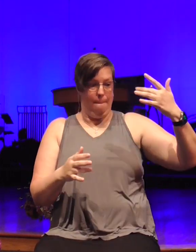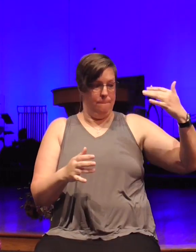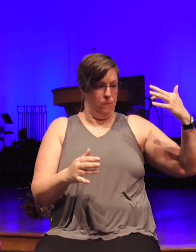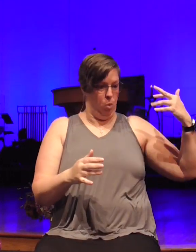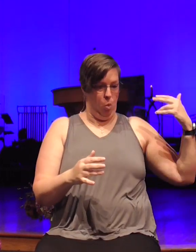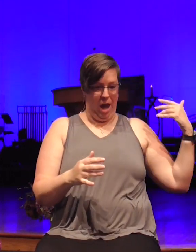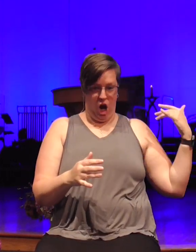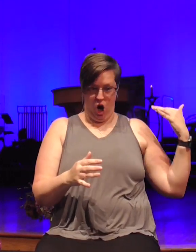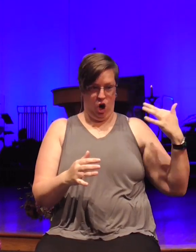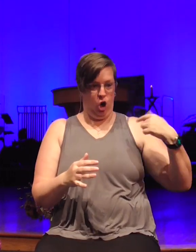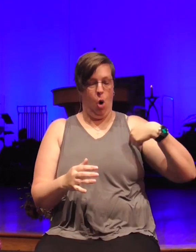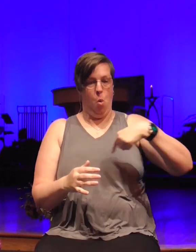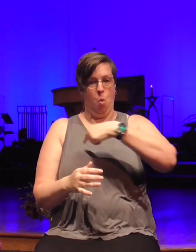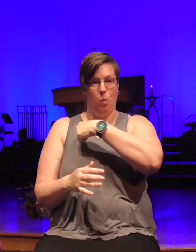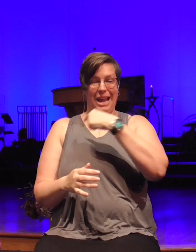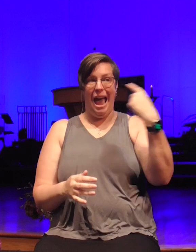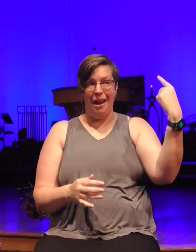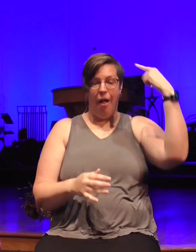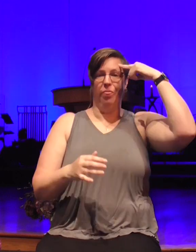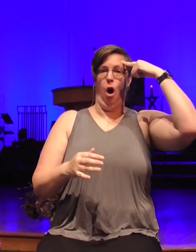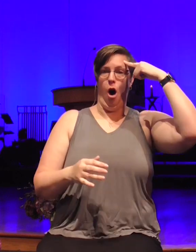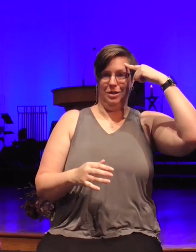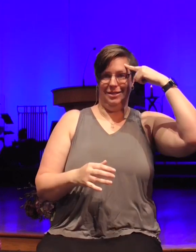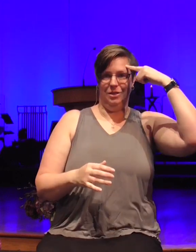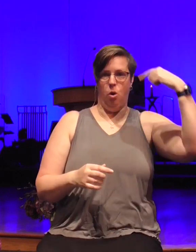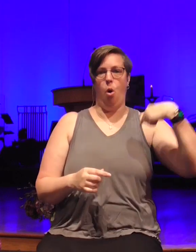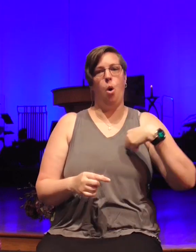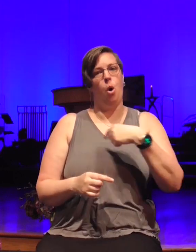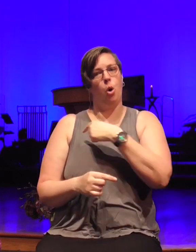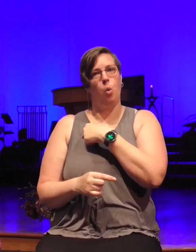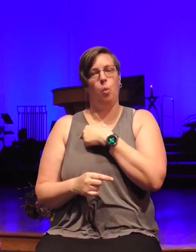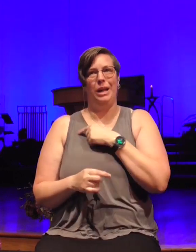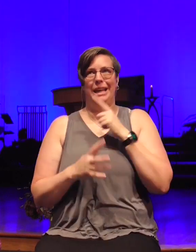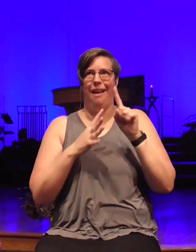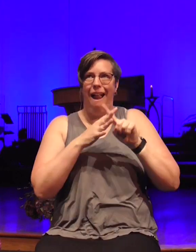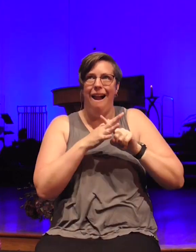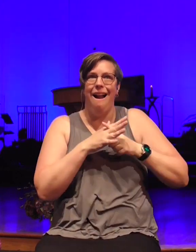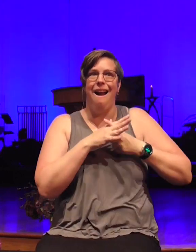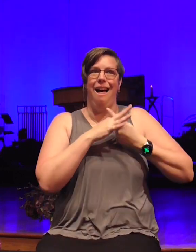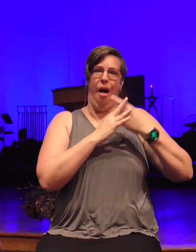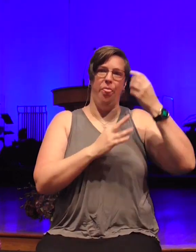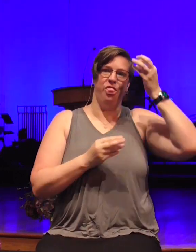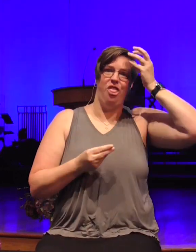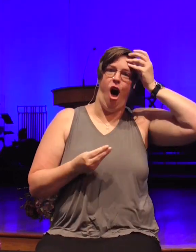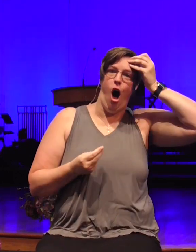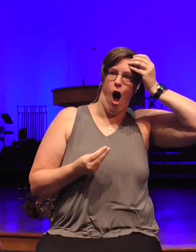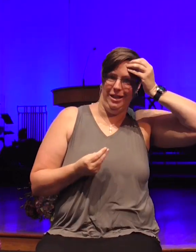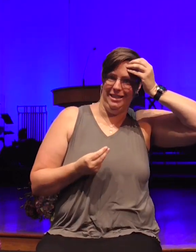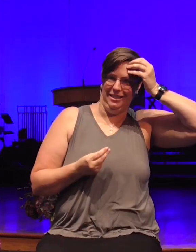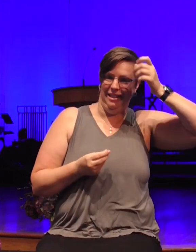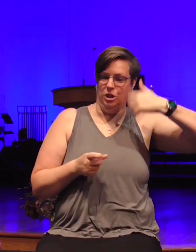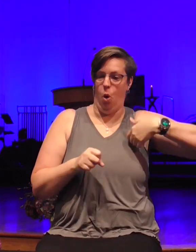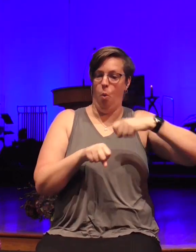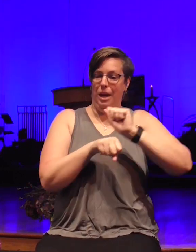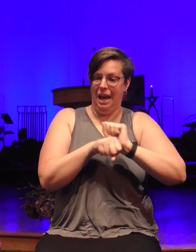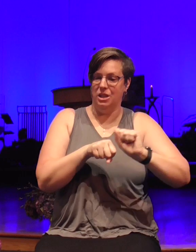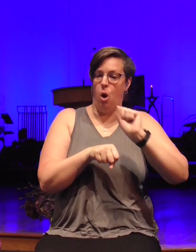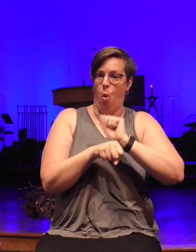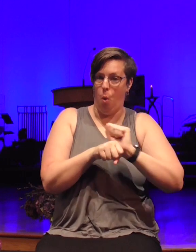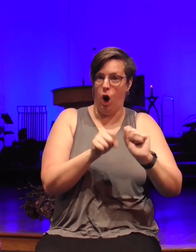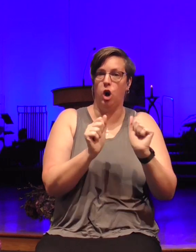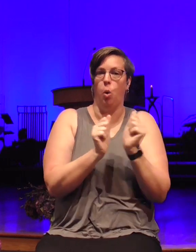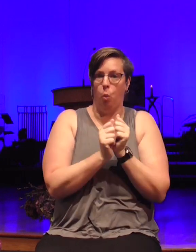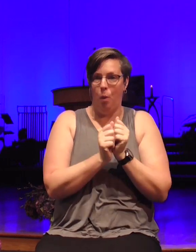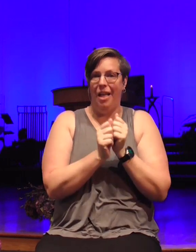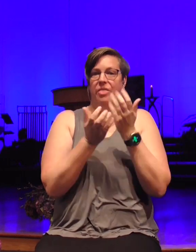we had a thought about it, or we nurtured thoughts about it. And we get to work with the things that unfold and